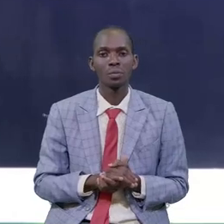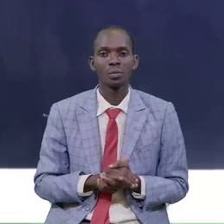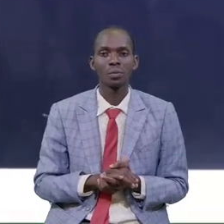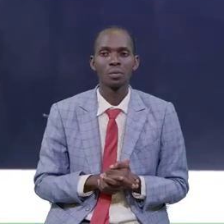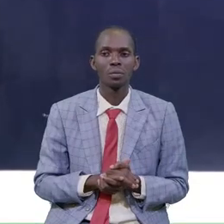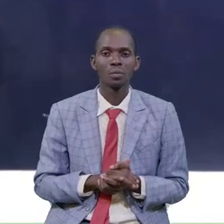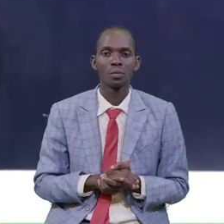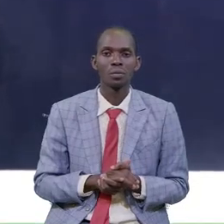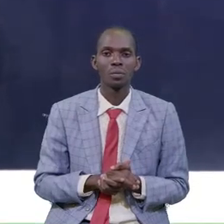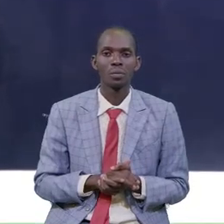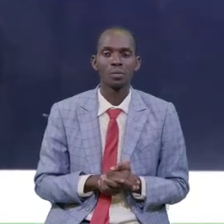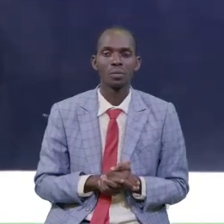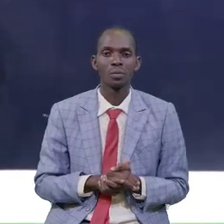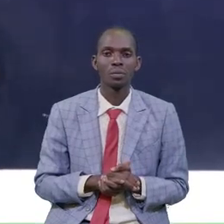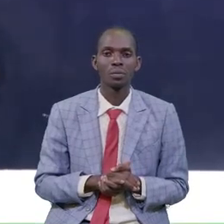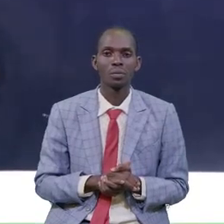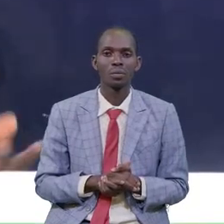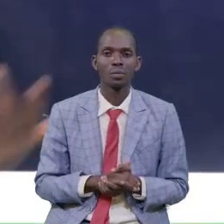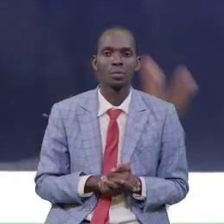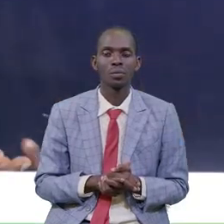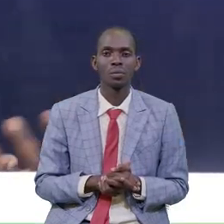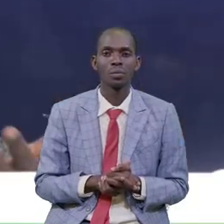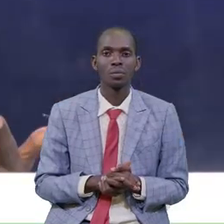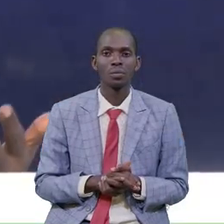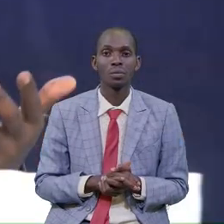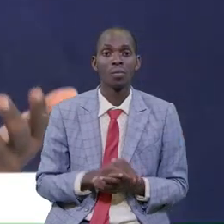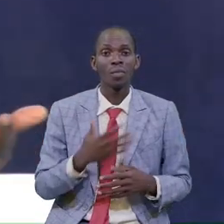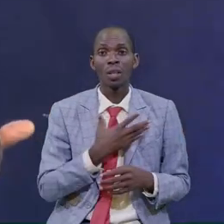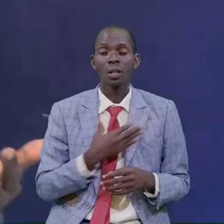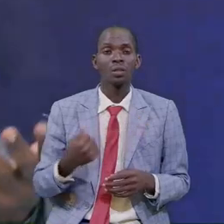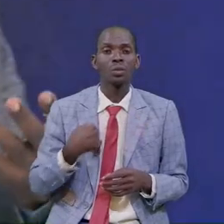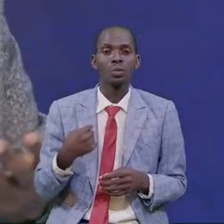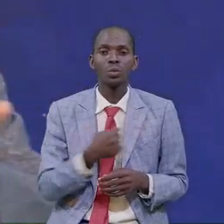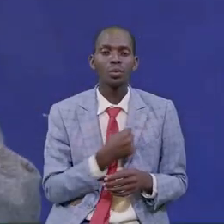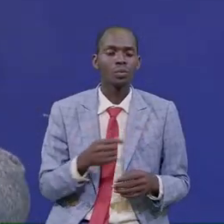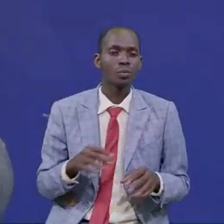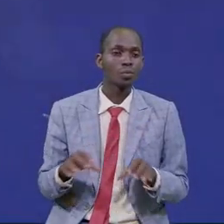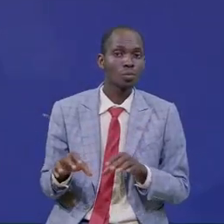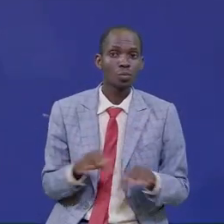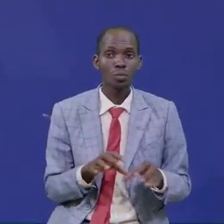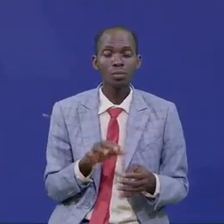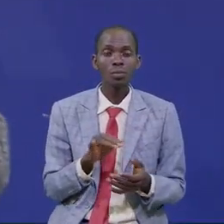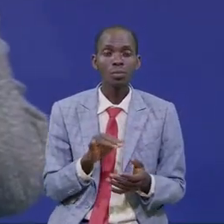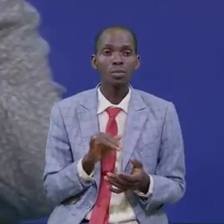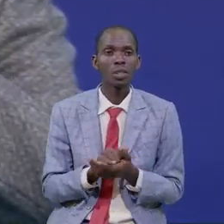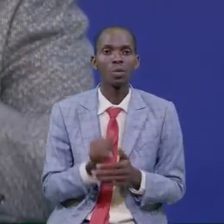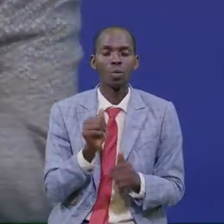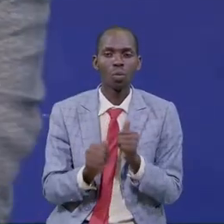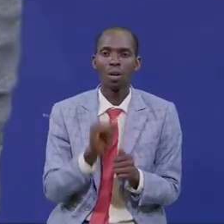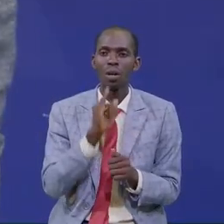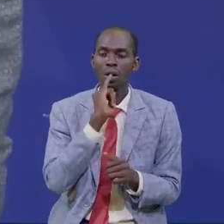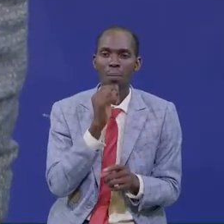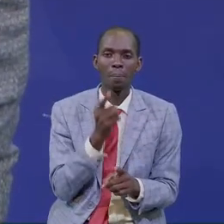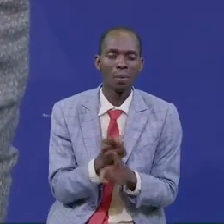Mais si toi, tu peux seulement écouter la voix de l'Éternel, ton Dieu. Which is right. Si tu fais in ce qui est droit